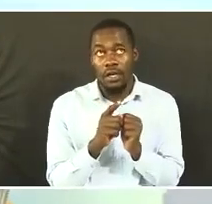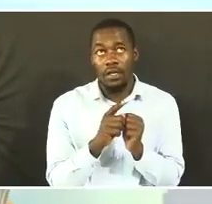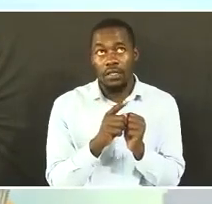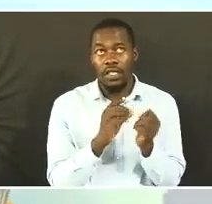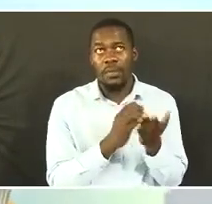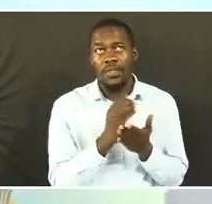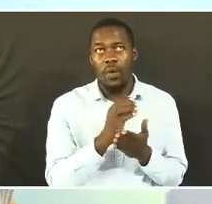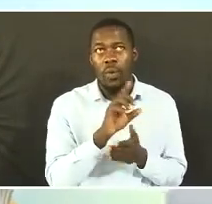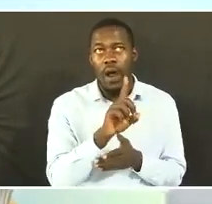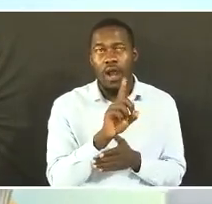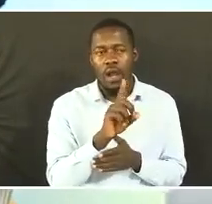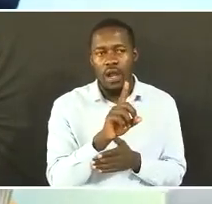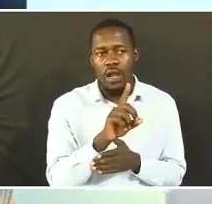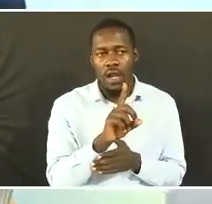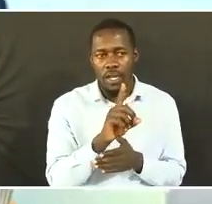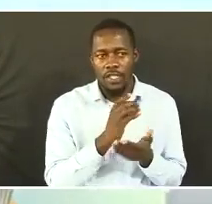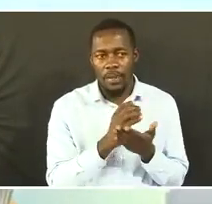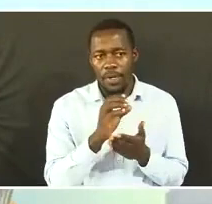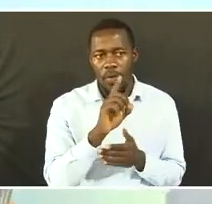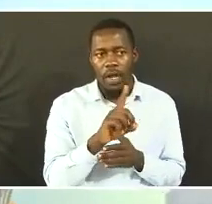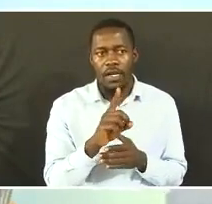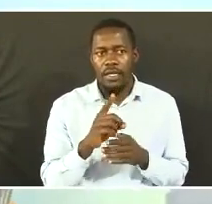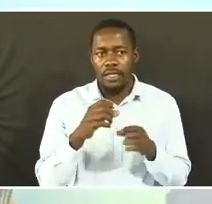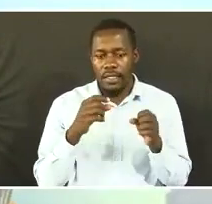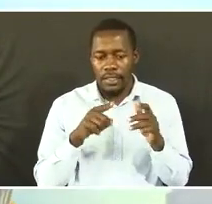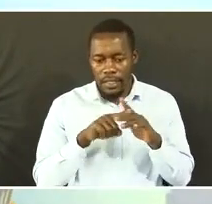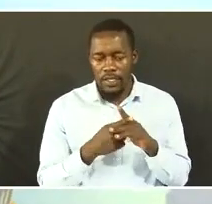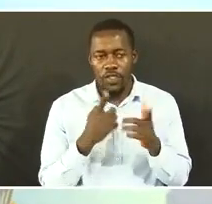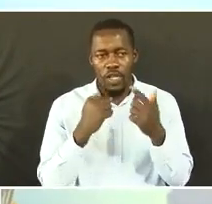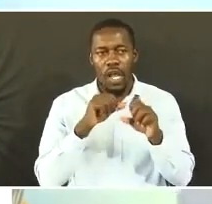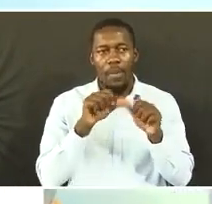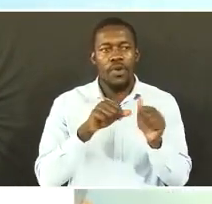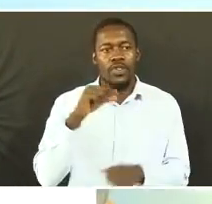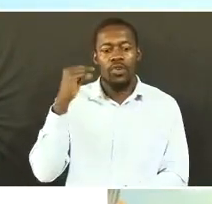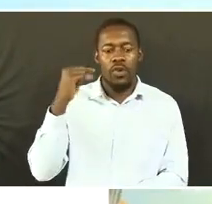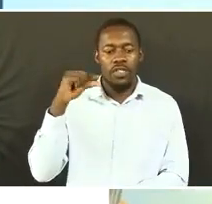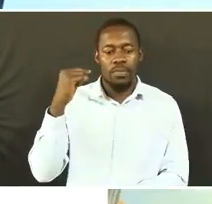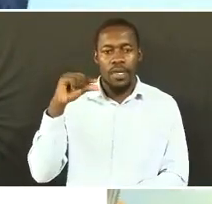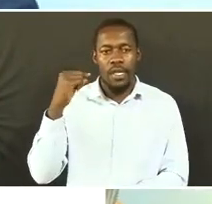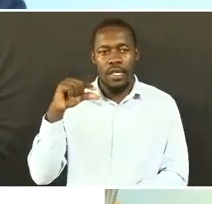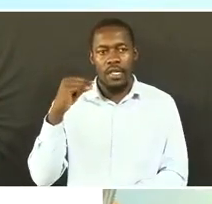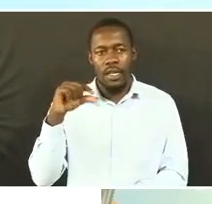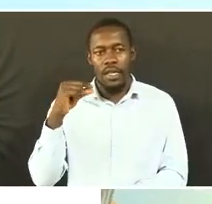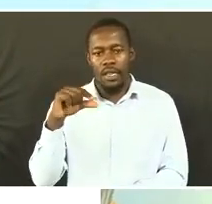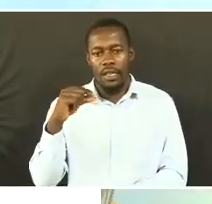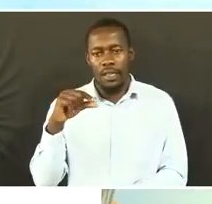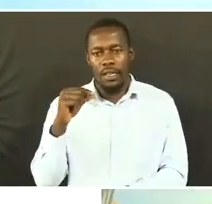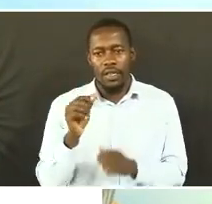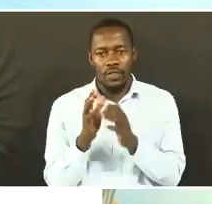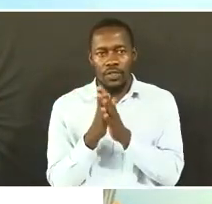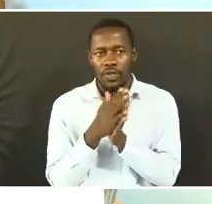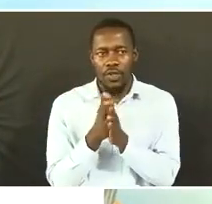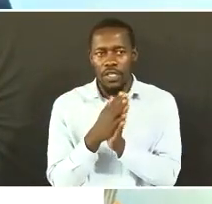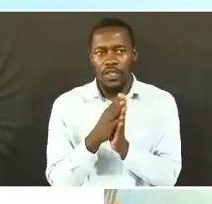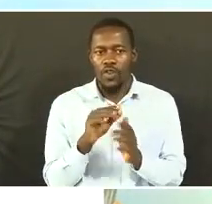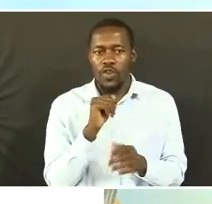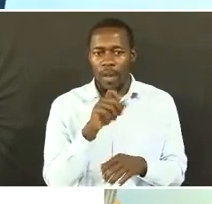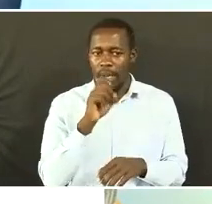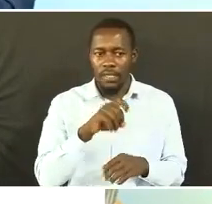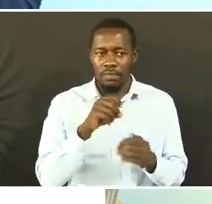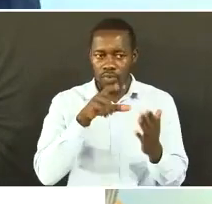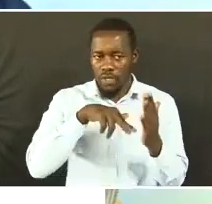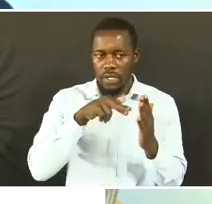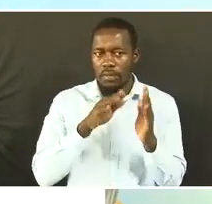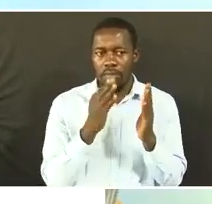Dr. Luke begins prefacing his gospel account, and he says very profoundly, I just read in your hearing, you don't have to turn your Bibles. Dr.